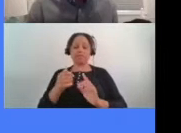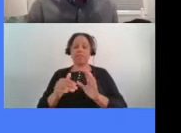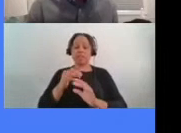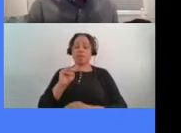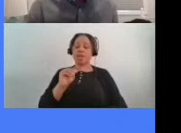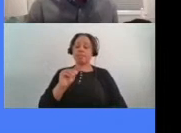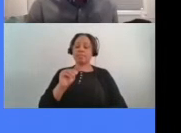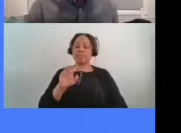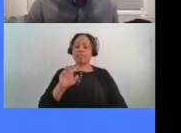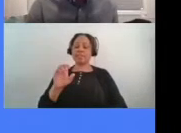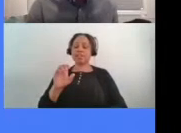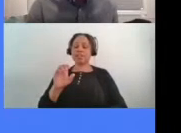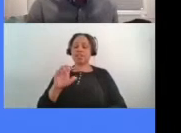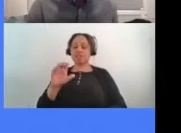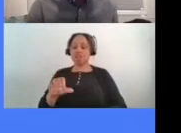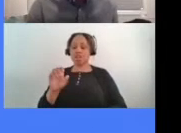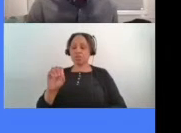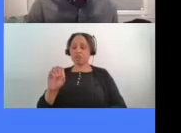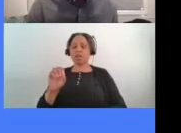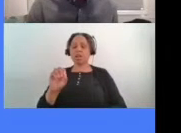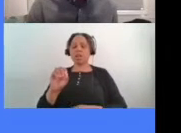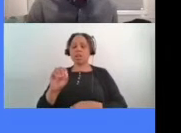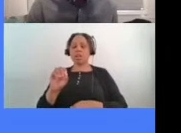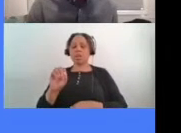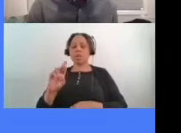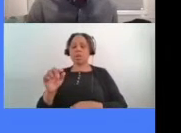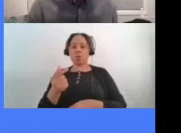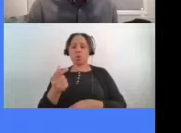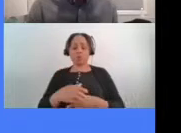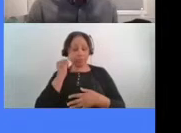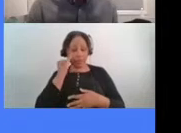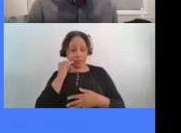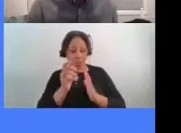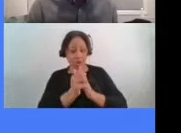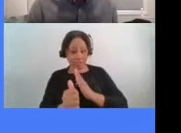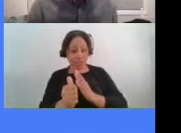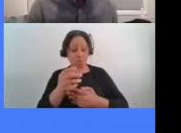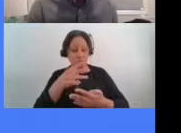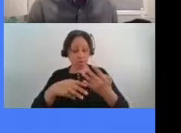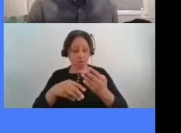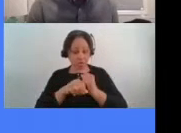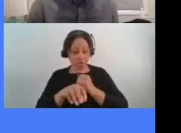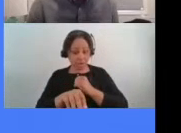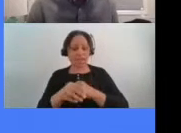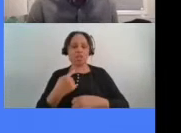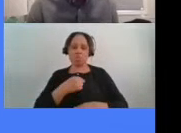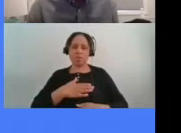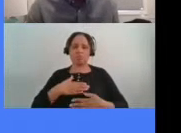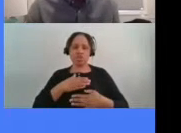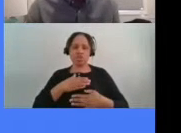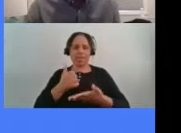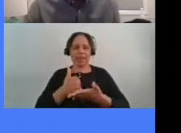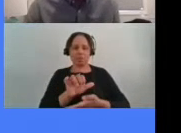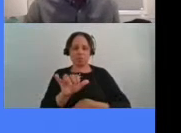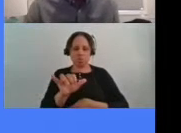health@mccchicago.org. I will say, if you're skilled with social media, that's really appreciated. Yeah. Right now, Omar's putting in the lion's share of the work with our